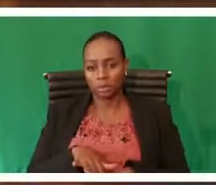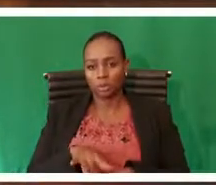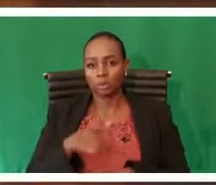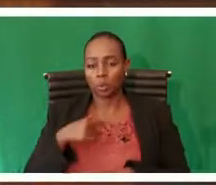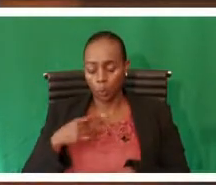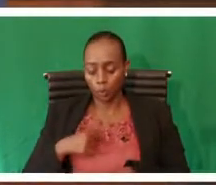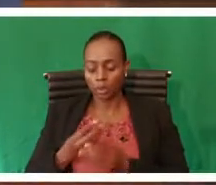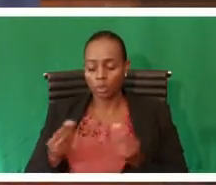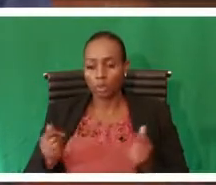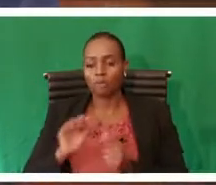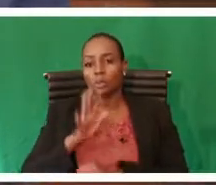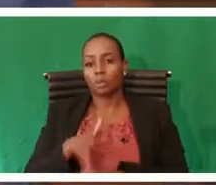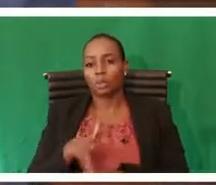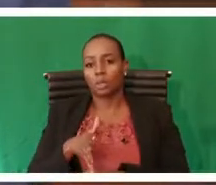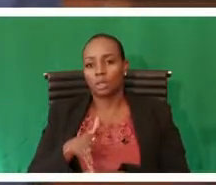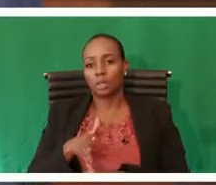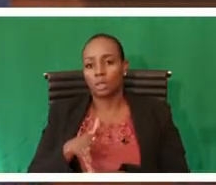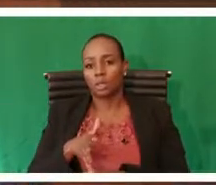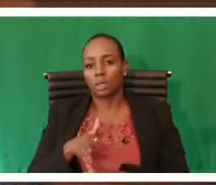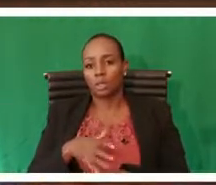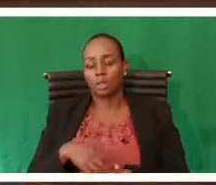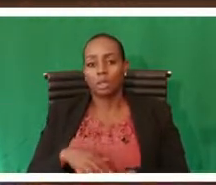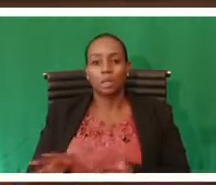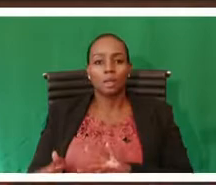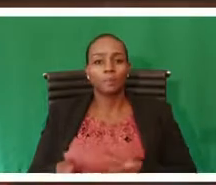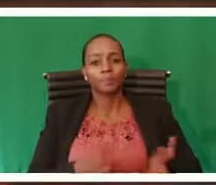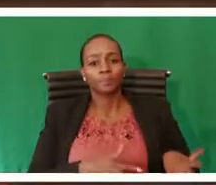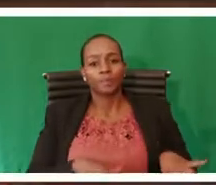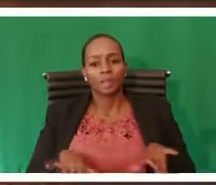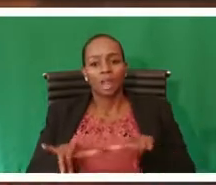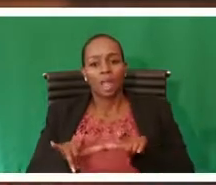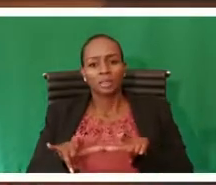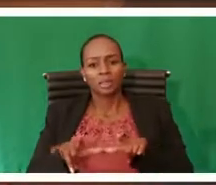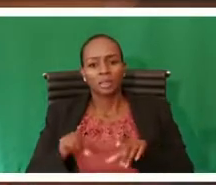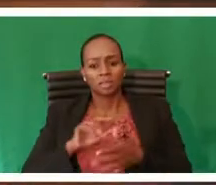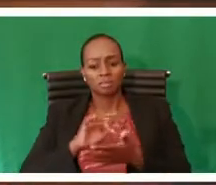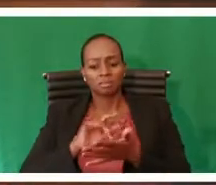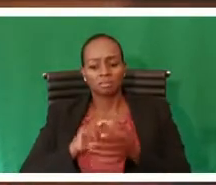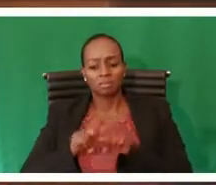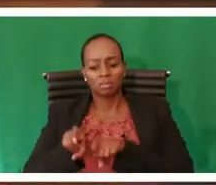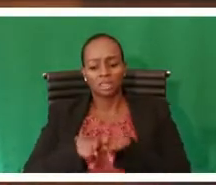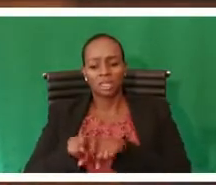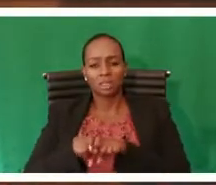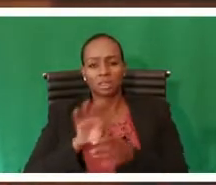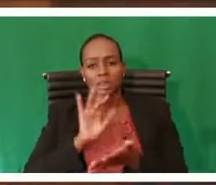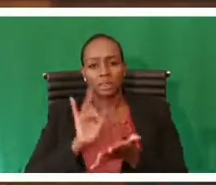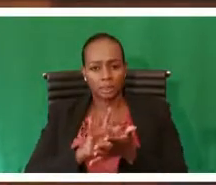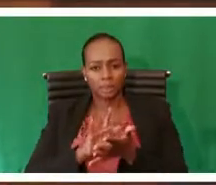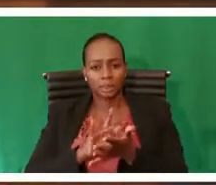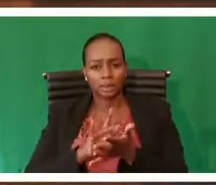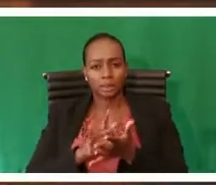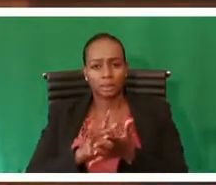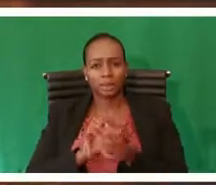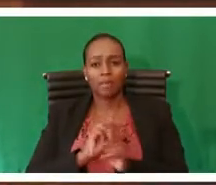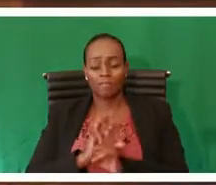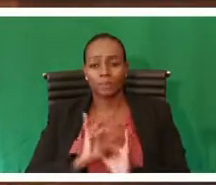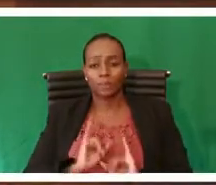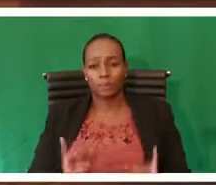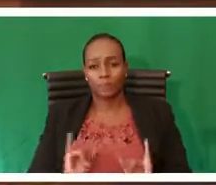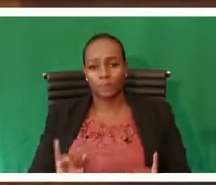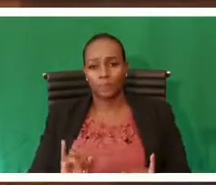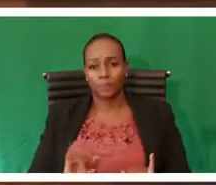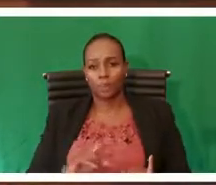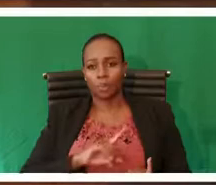with. Our licensing centers have been affected the most because it has got a lot of